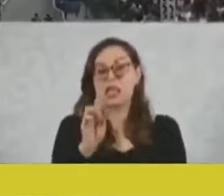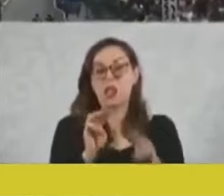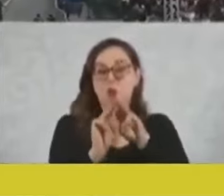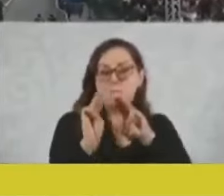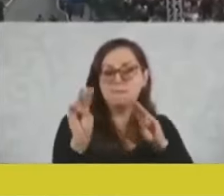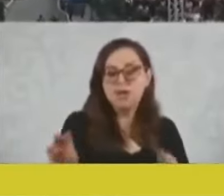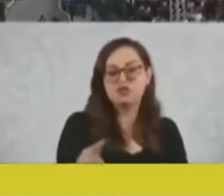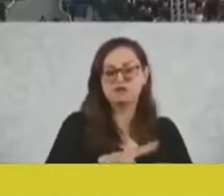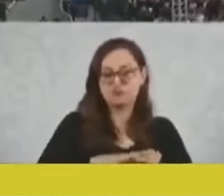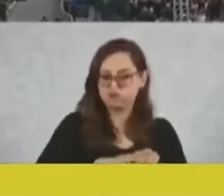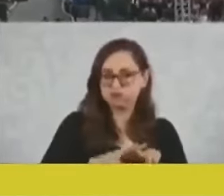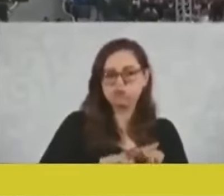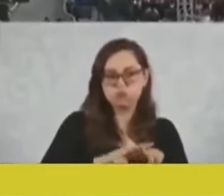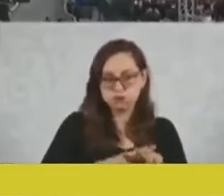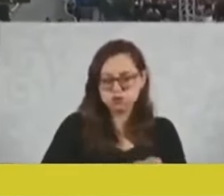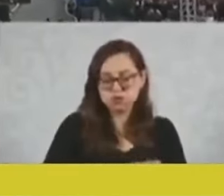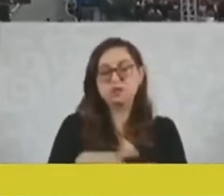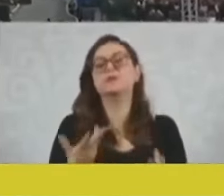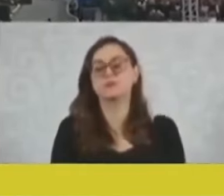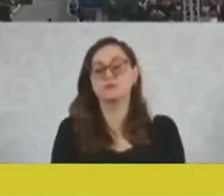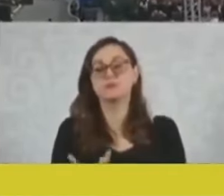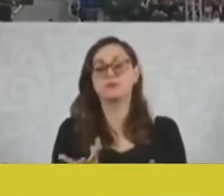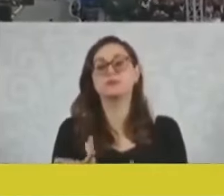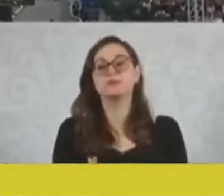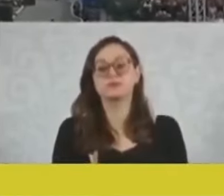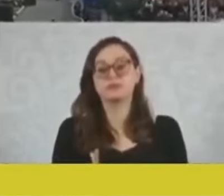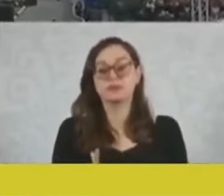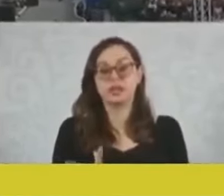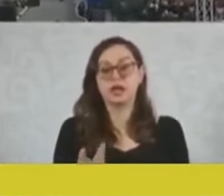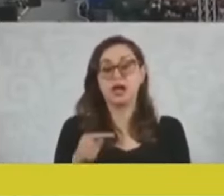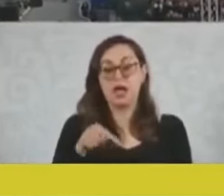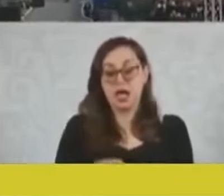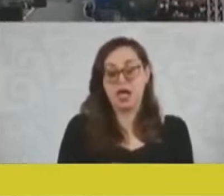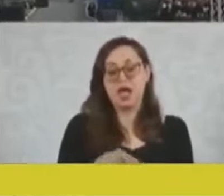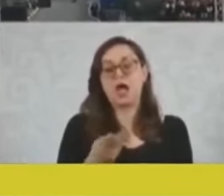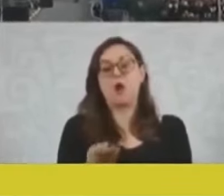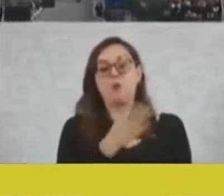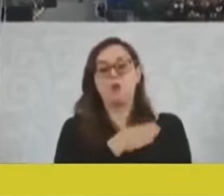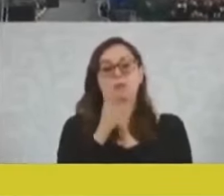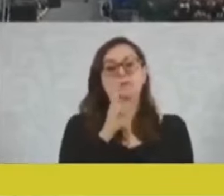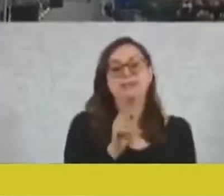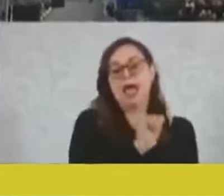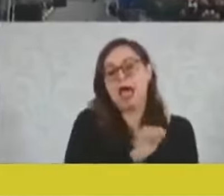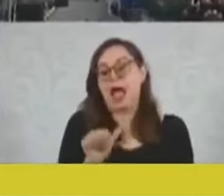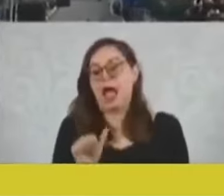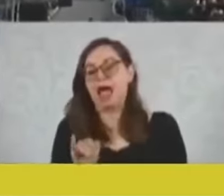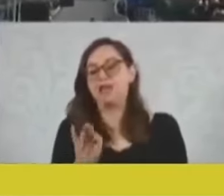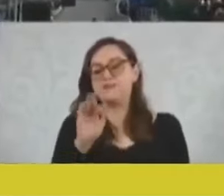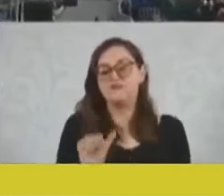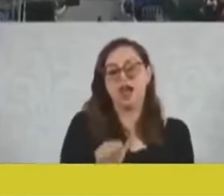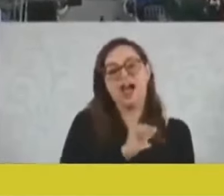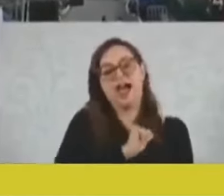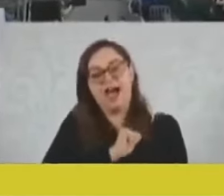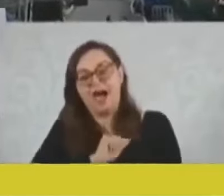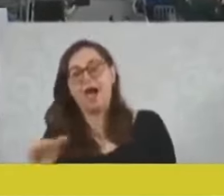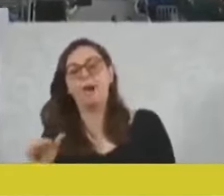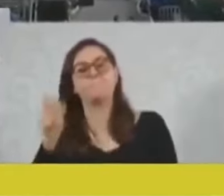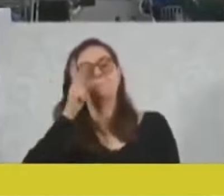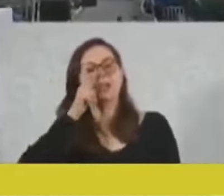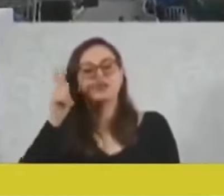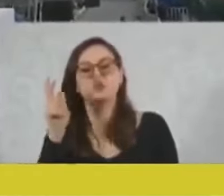We will build new train lines to north, 3,000 kilometers. We will finish Buena Vista